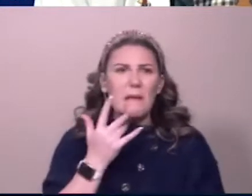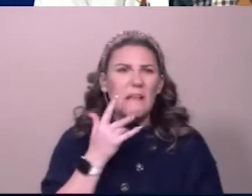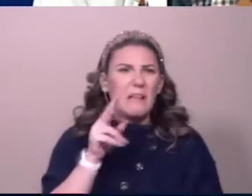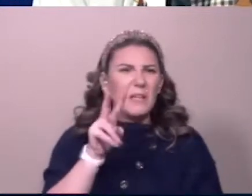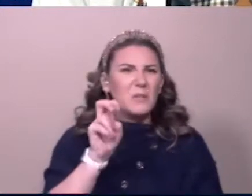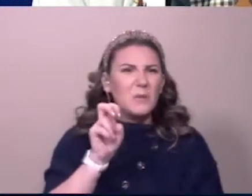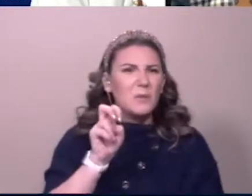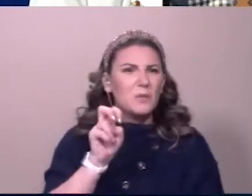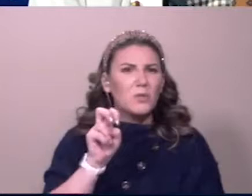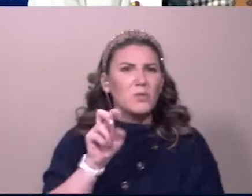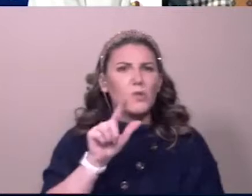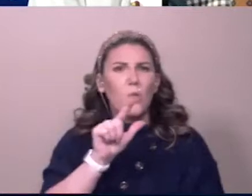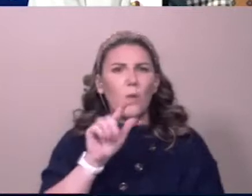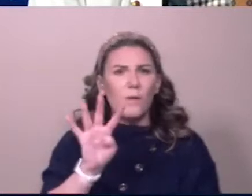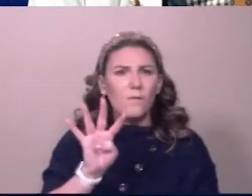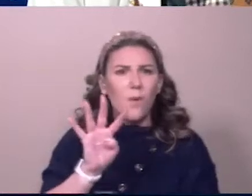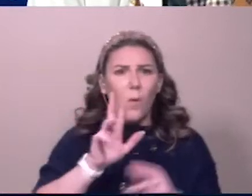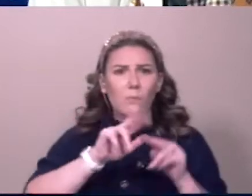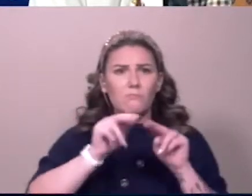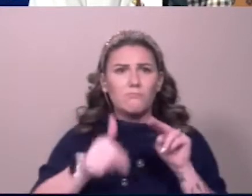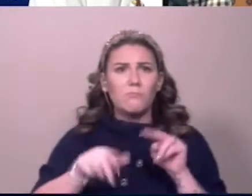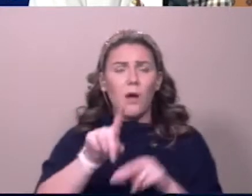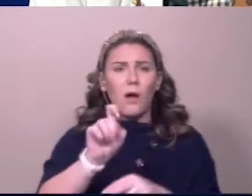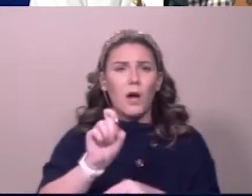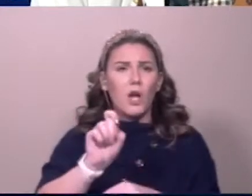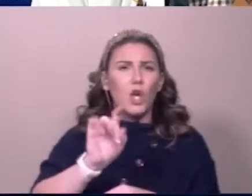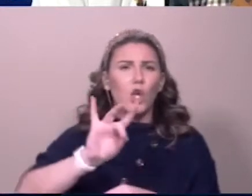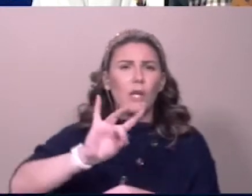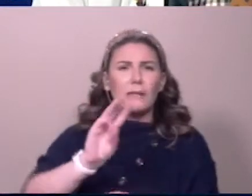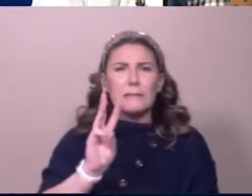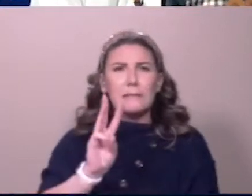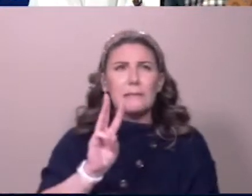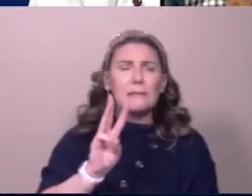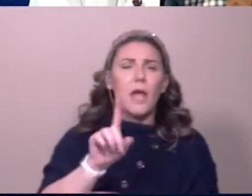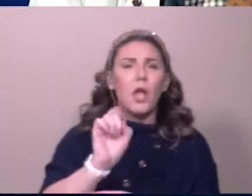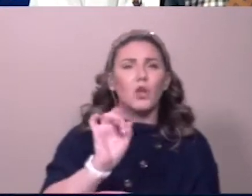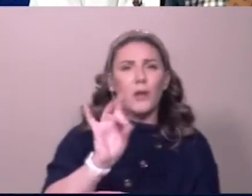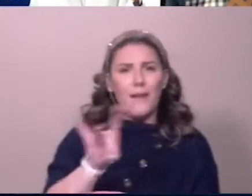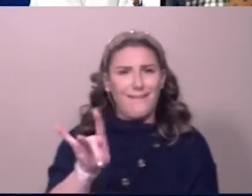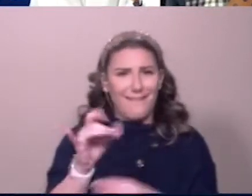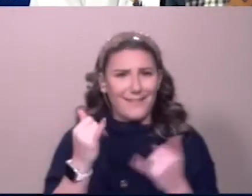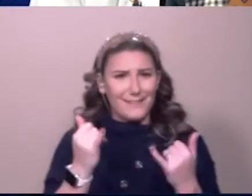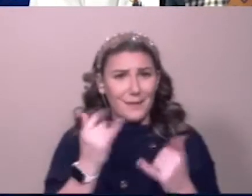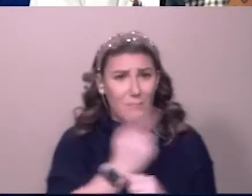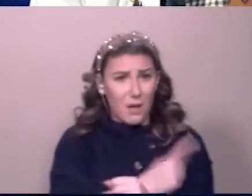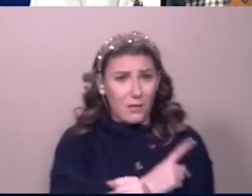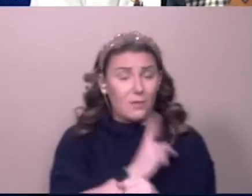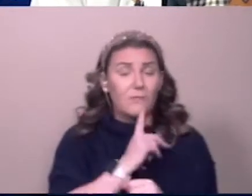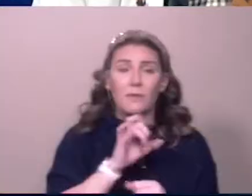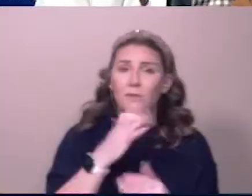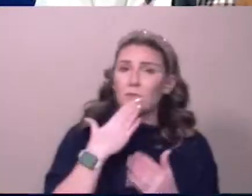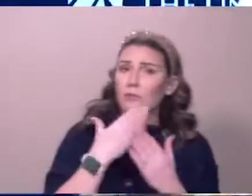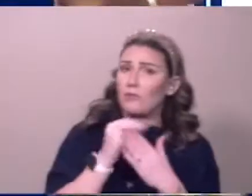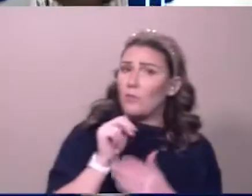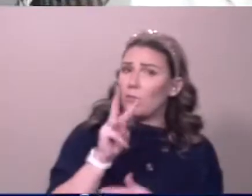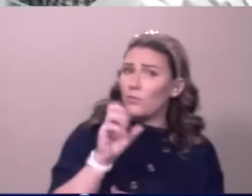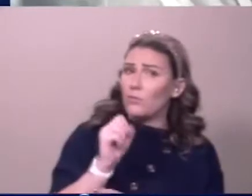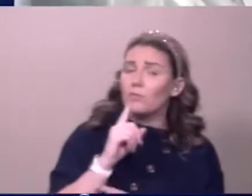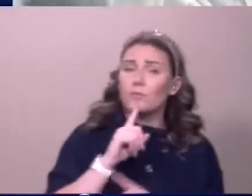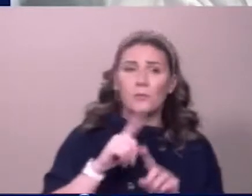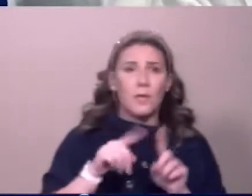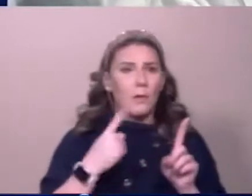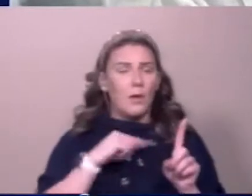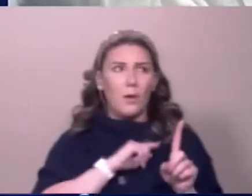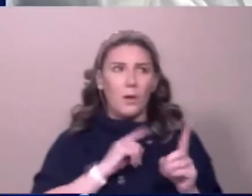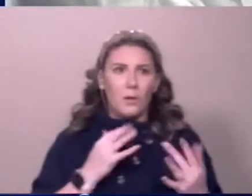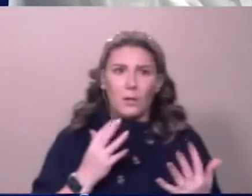24 down to 186 or so to 188 today. Yeah. So that's good news. But I tell you, we stuttered right around